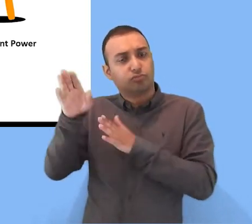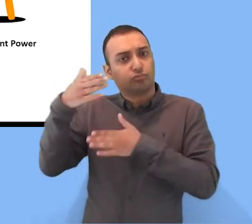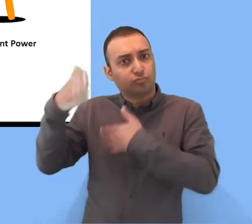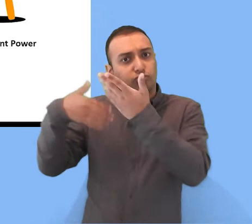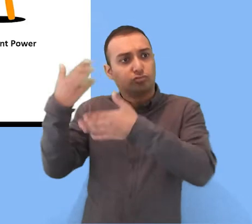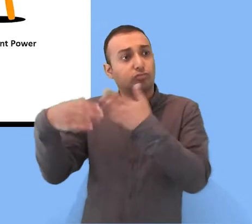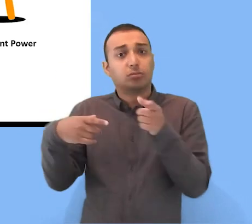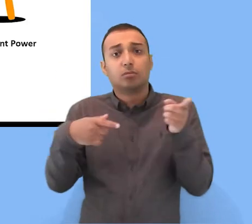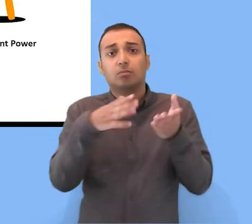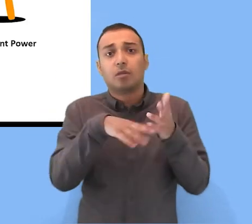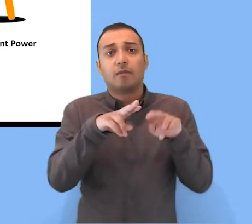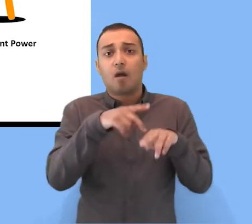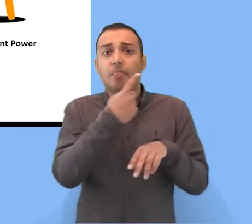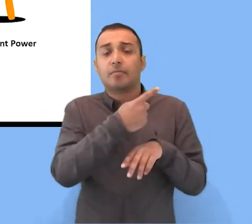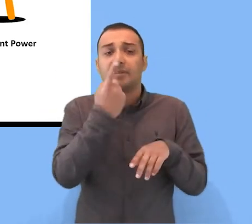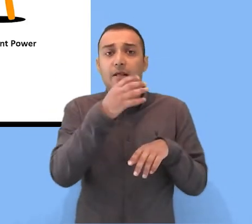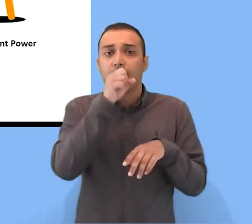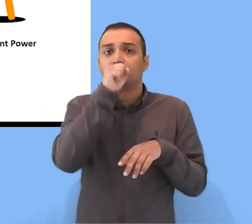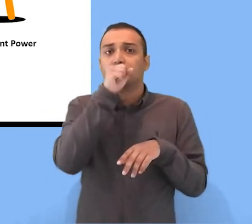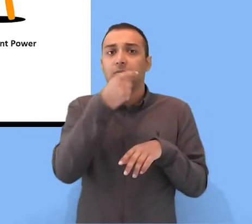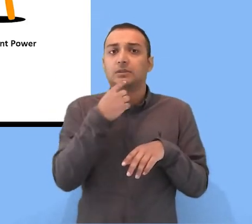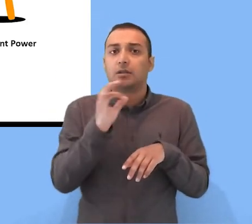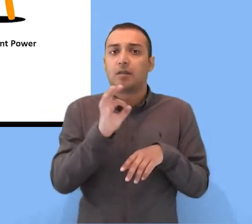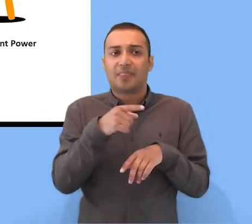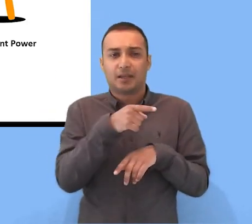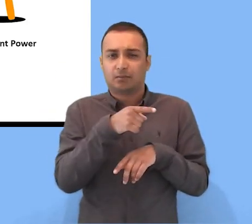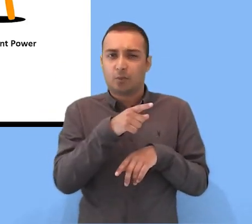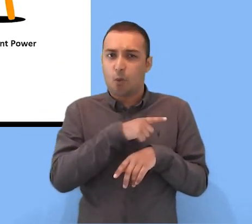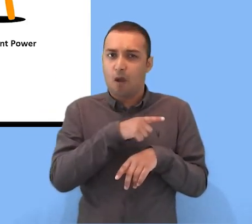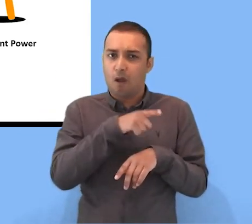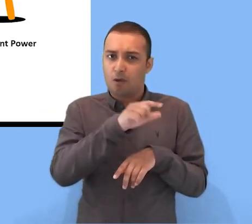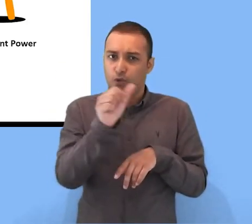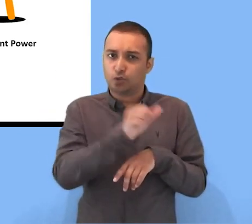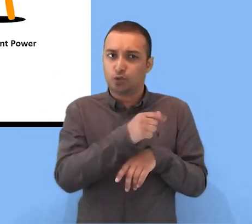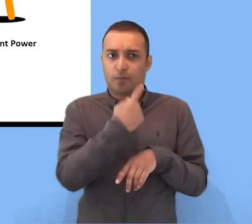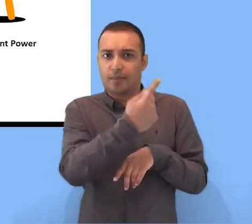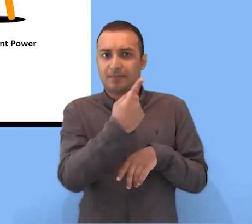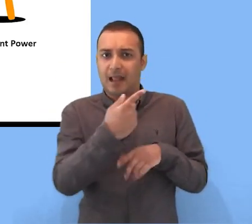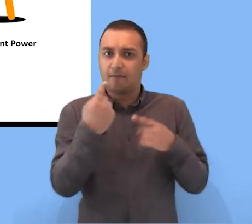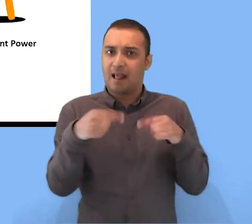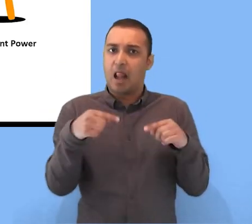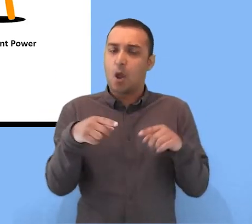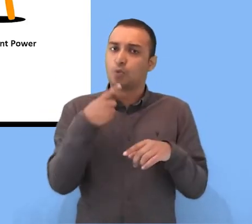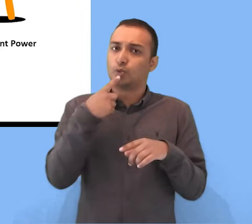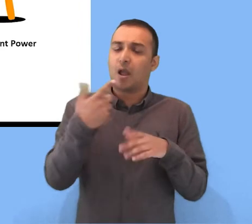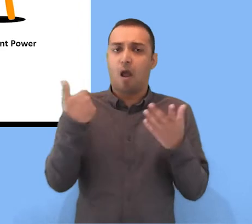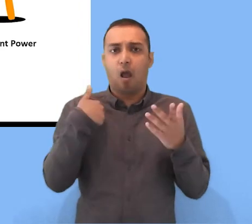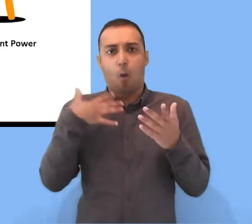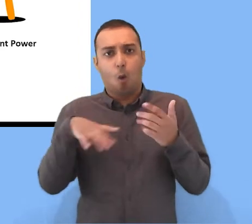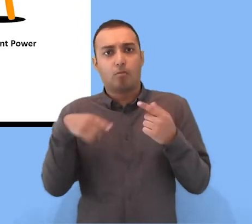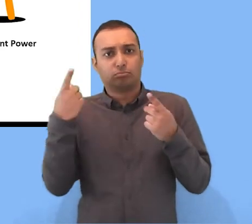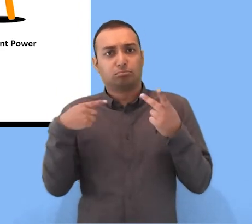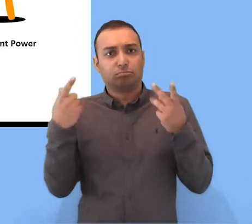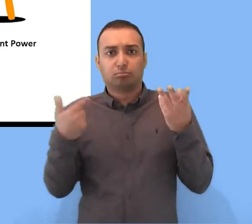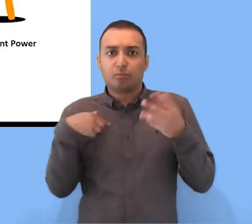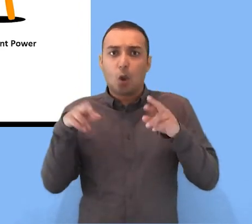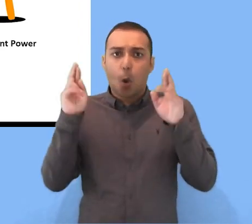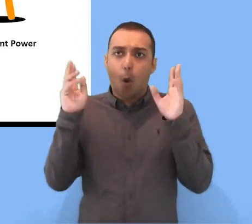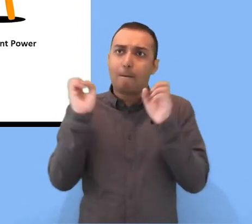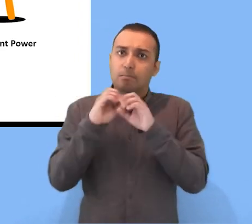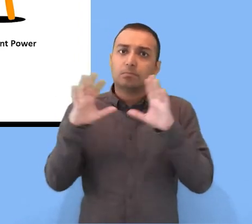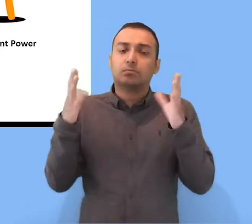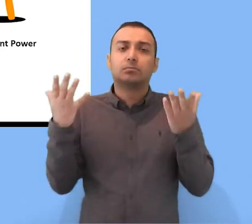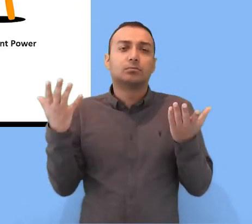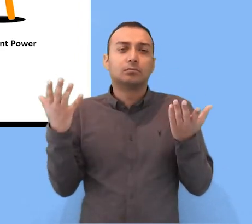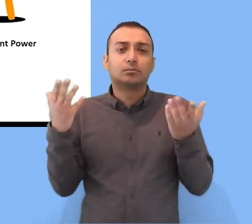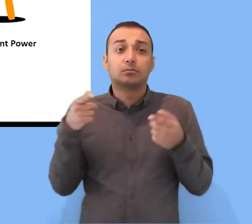hopes were for their child for the next 12 months? Why is it that often when parents come into school, they're sat down, in rows in